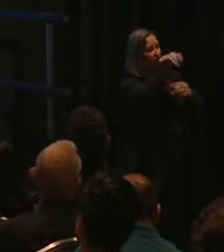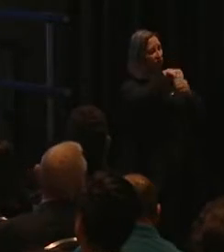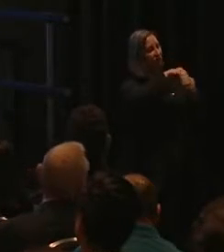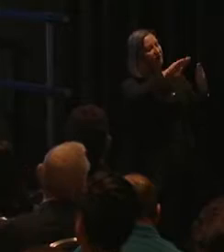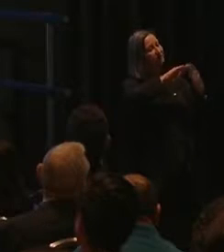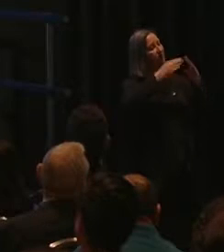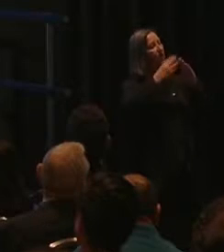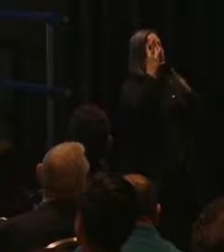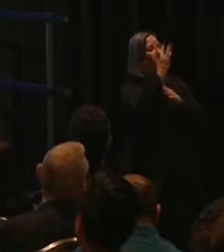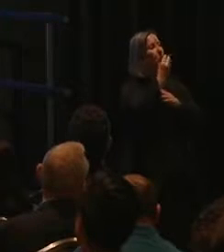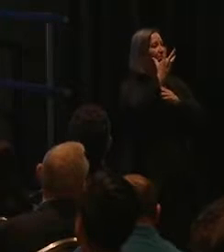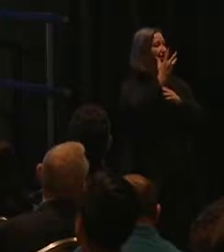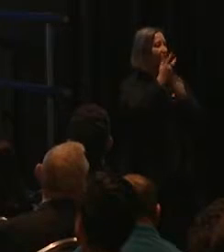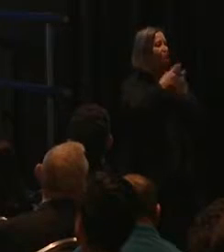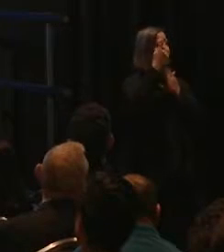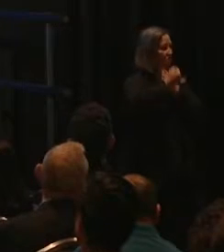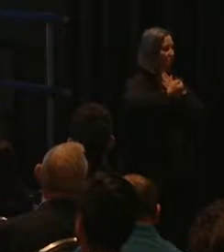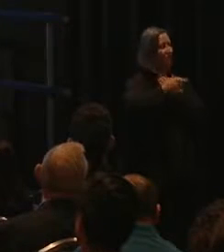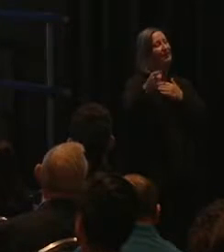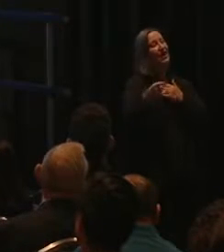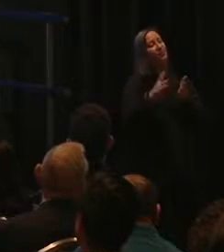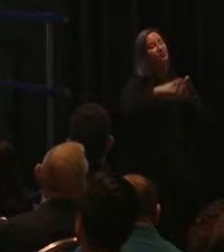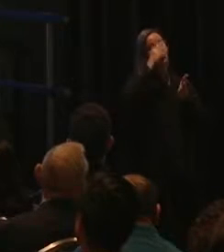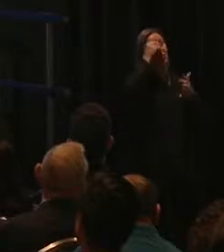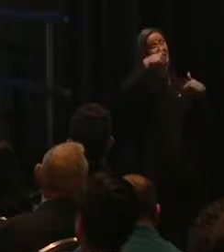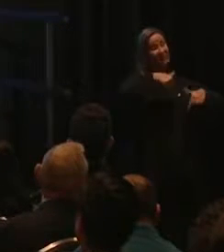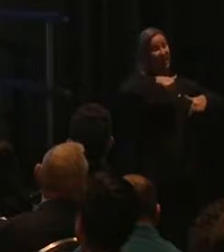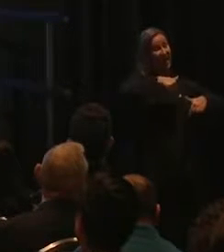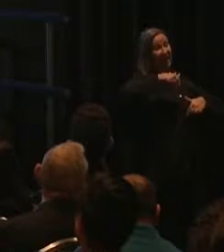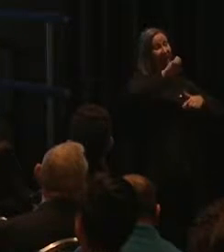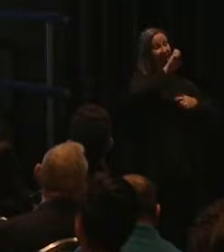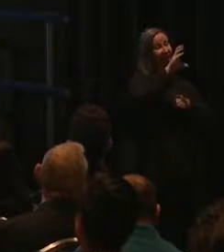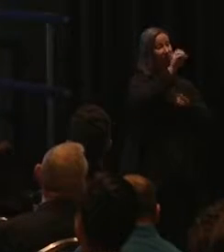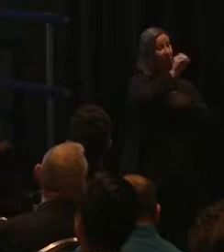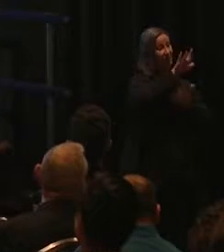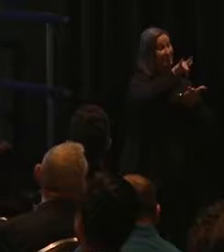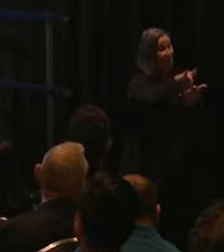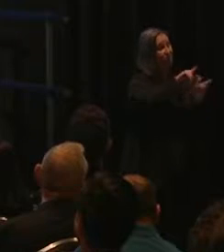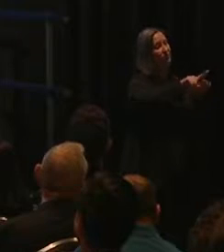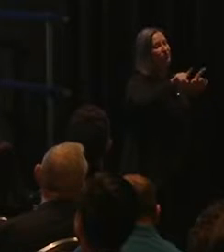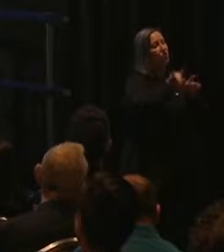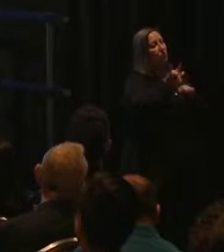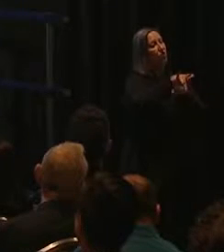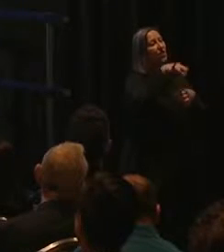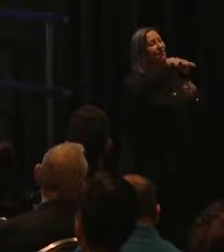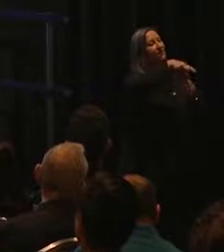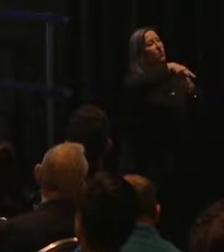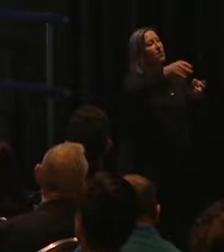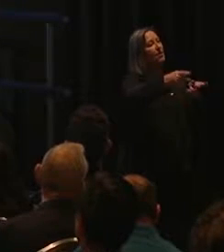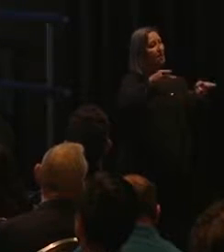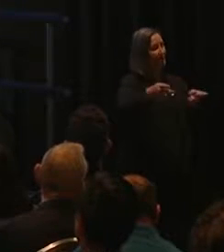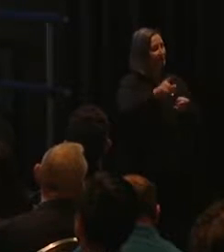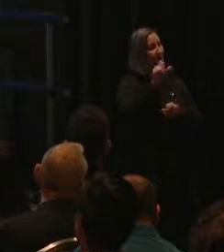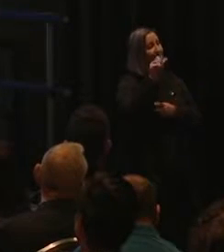projects. FYI, EcoCentro is also an early voting site. So you can just swing on by there for 2 reasons. Lisa is also